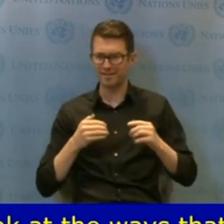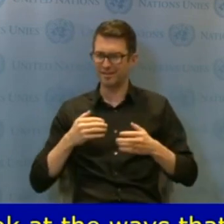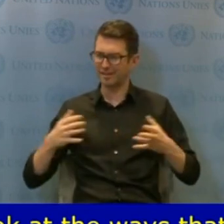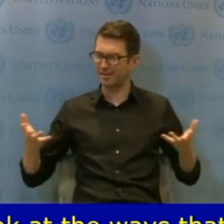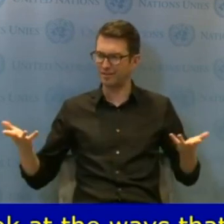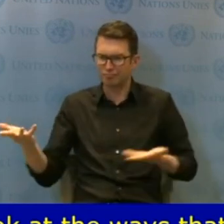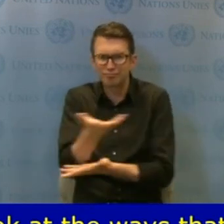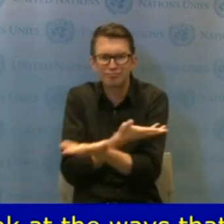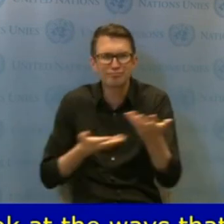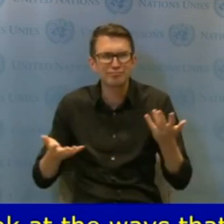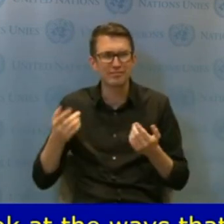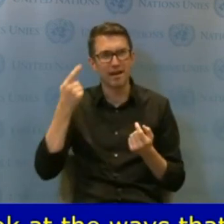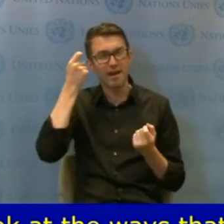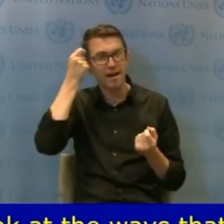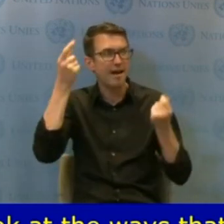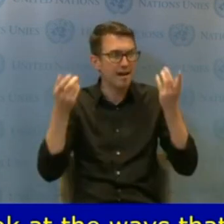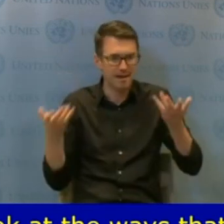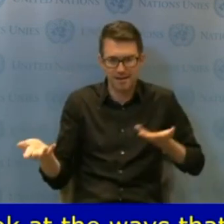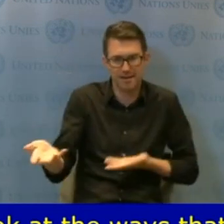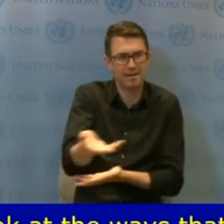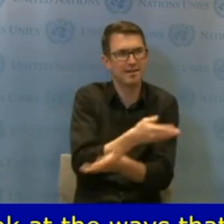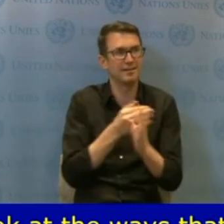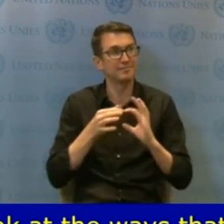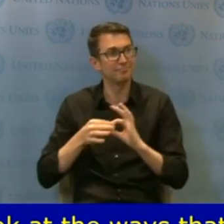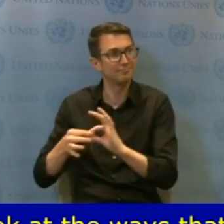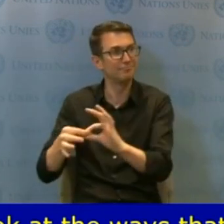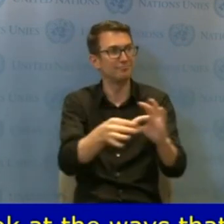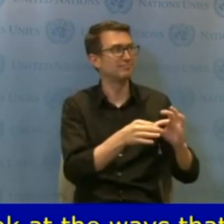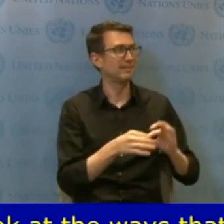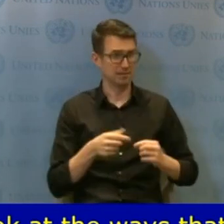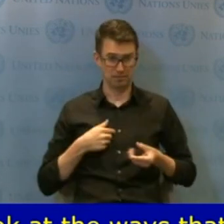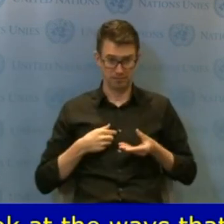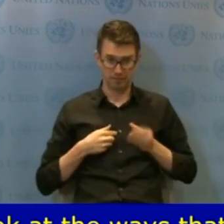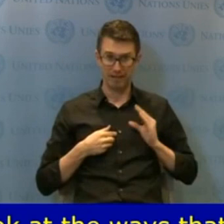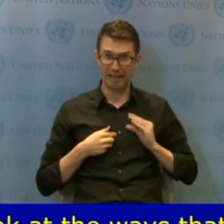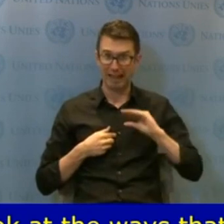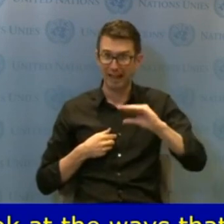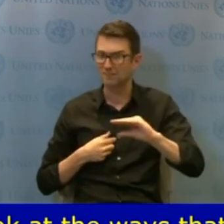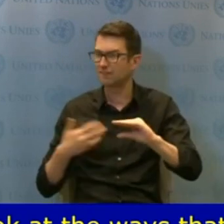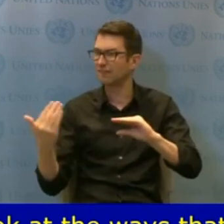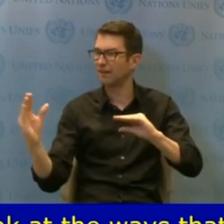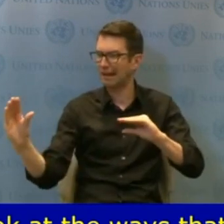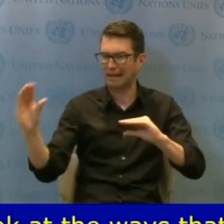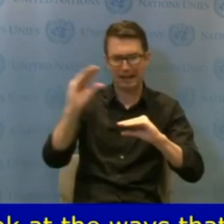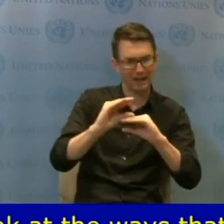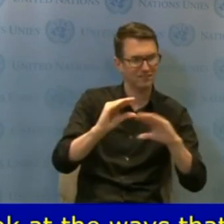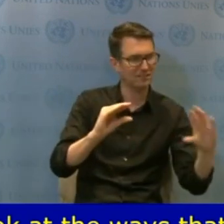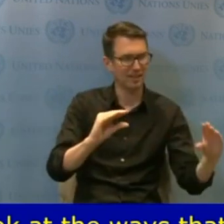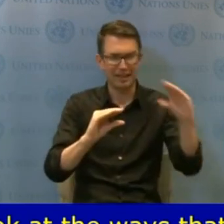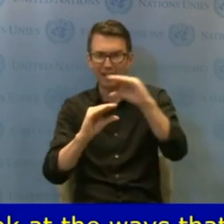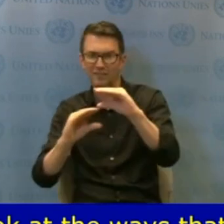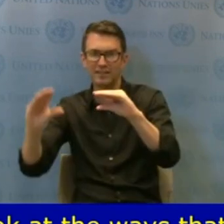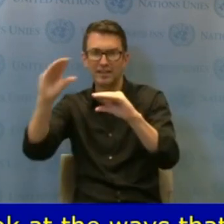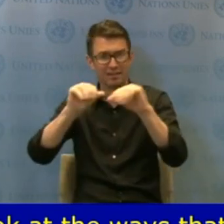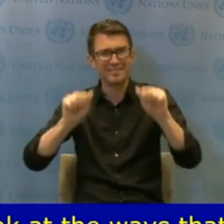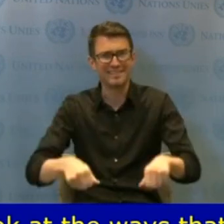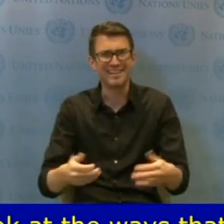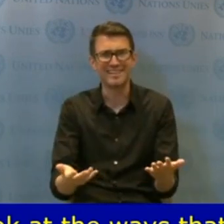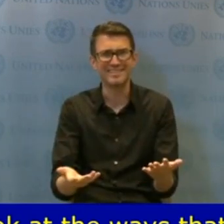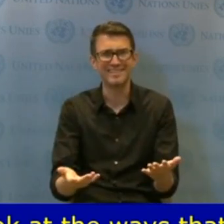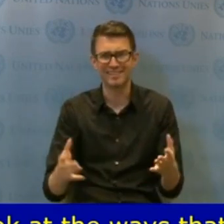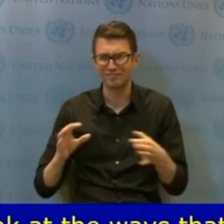requirement but it's not just